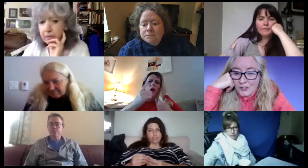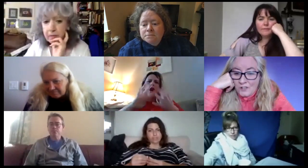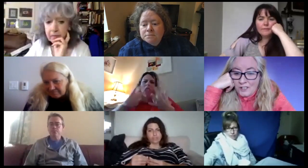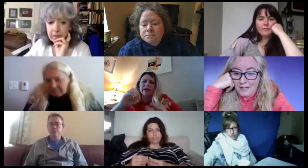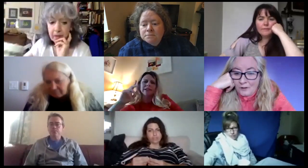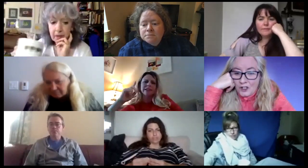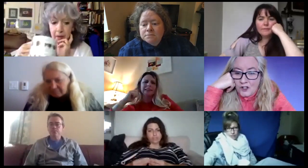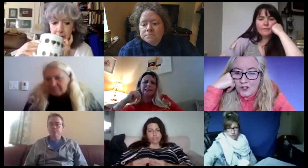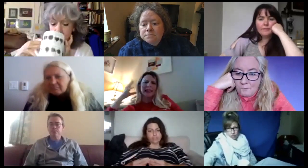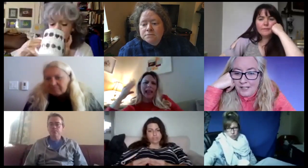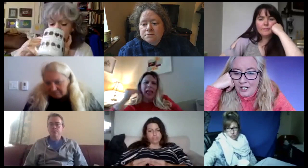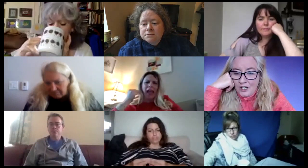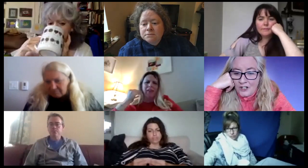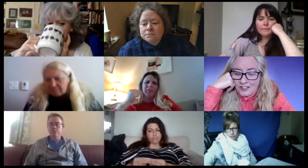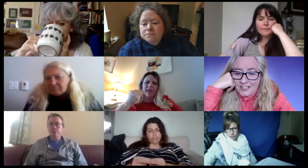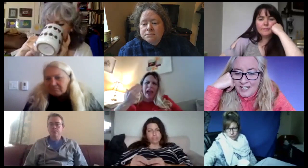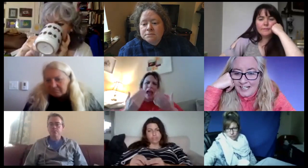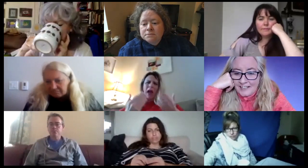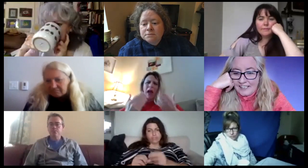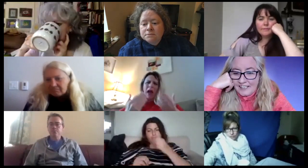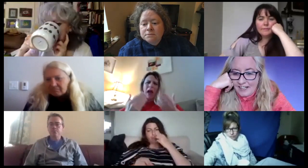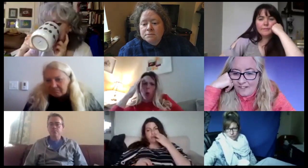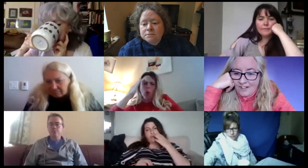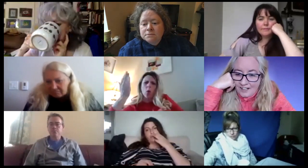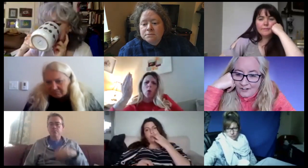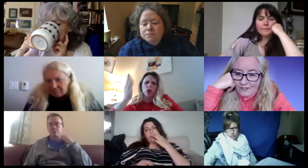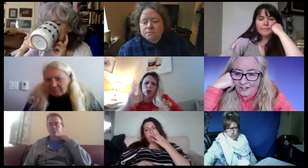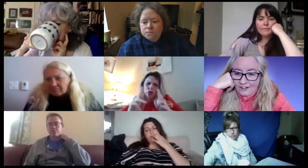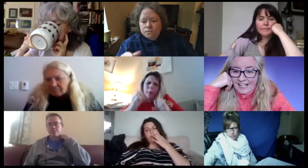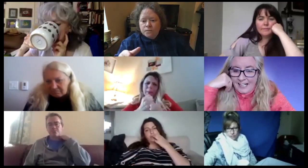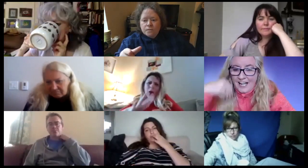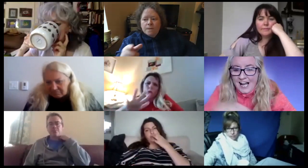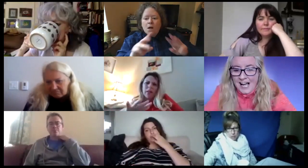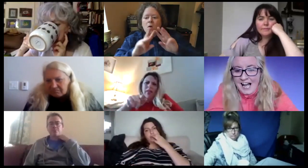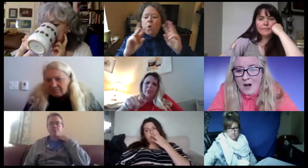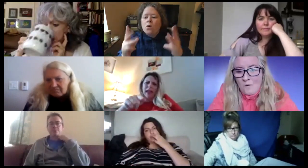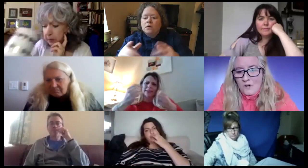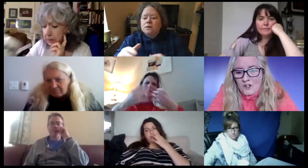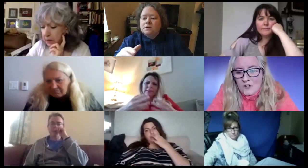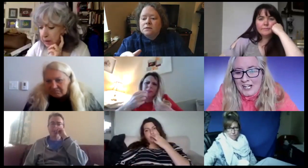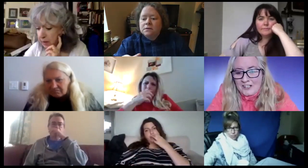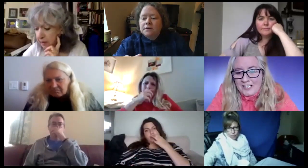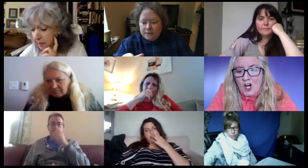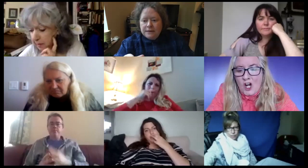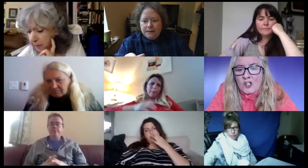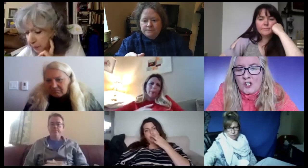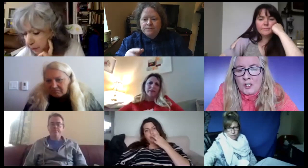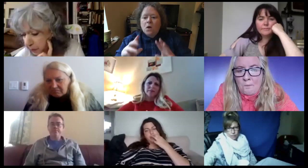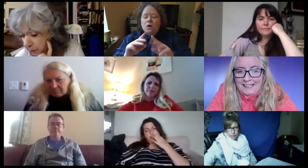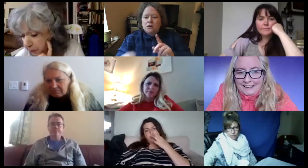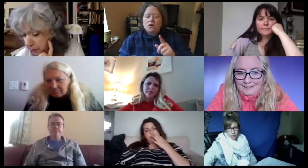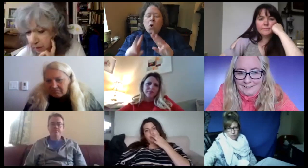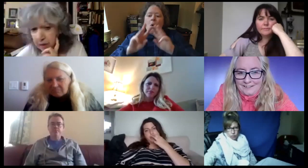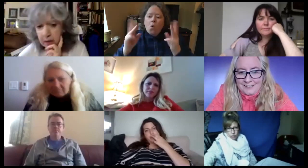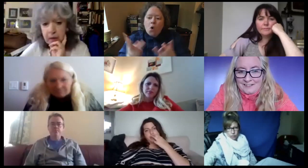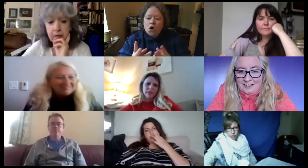you talked about there should be 190 deaf, hard of hearing. Like, how would you know it's a should